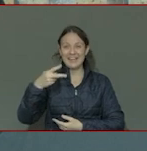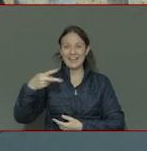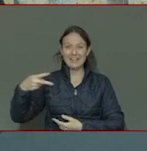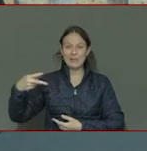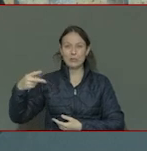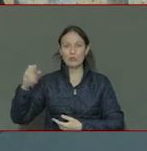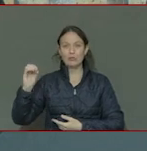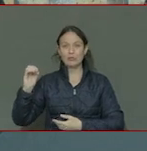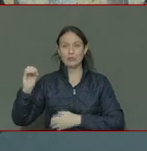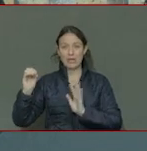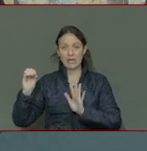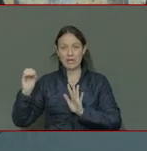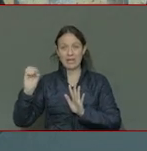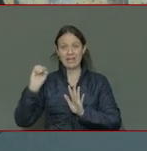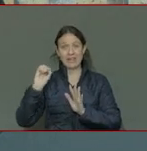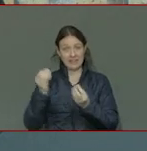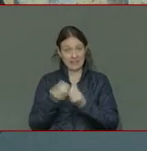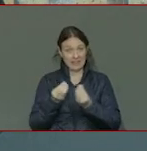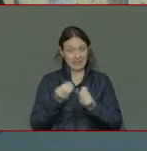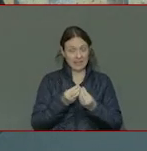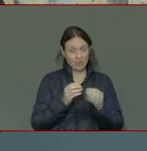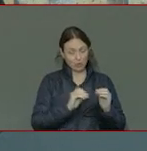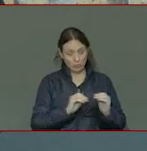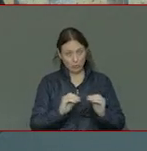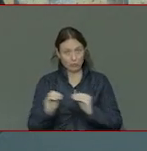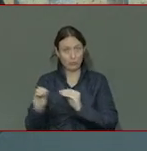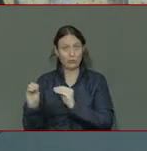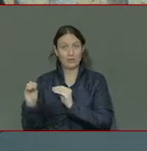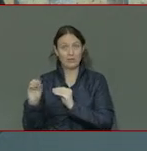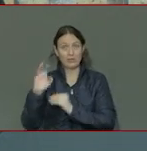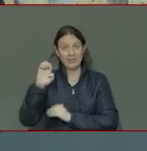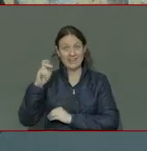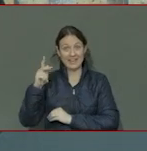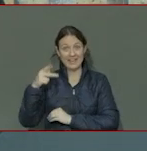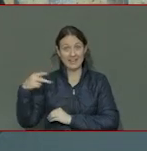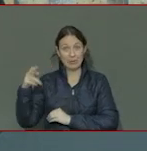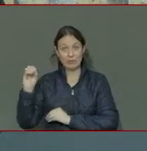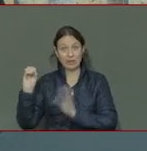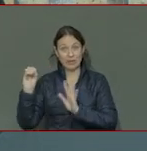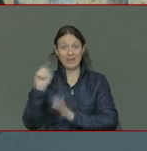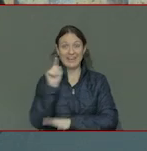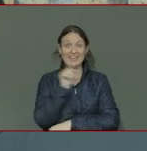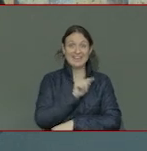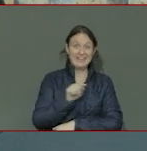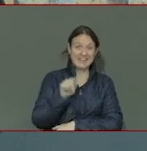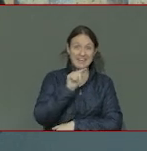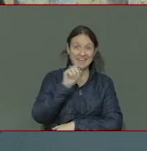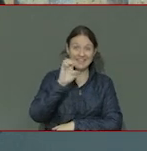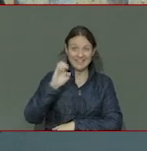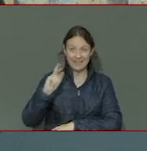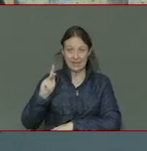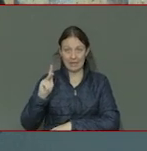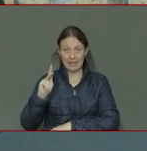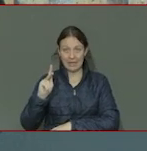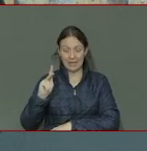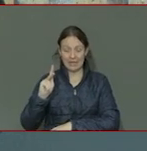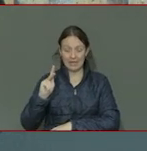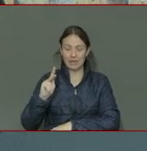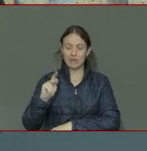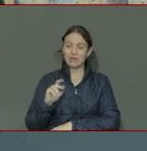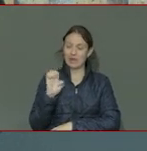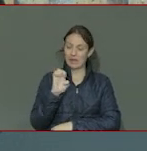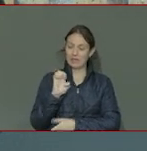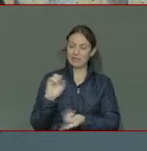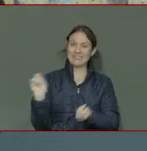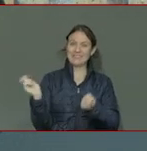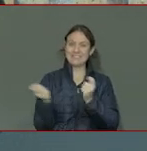The object is moving. So EK is not 0, but delta EK, the change in kinetic energy,